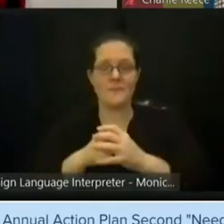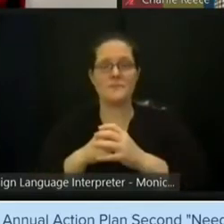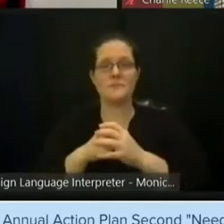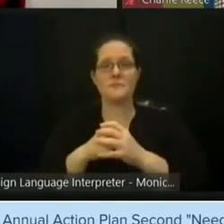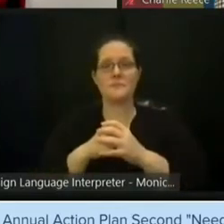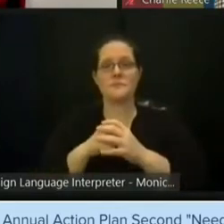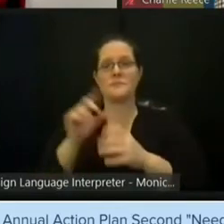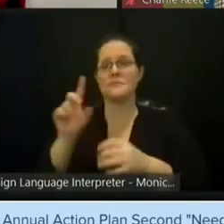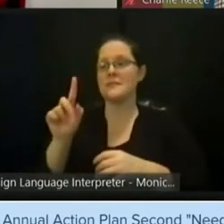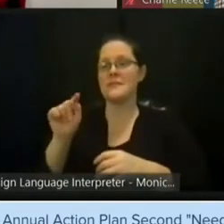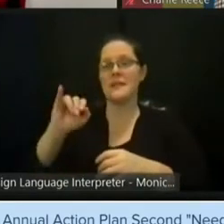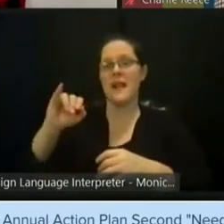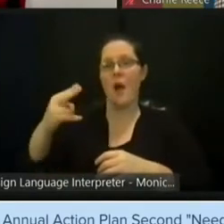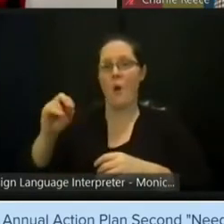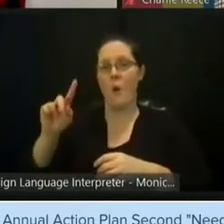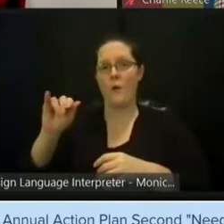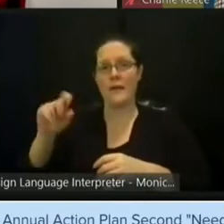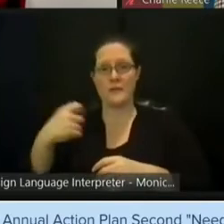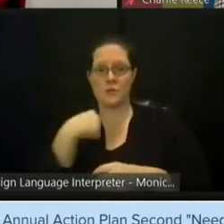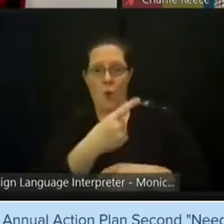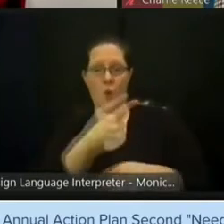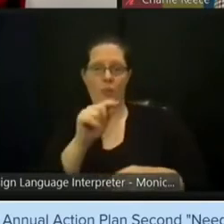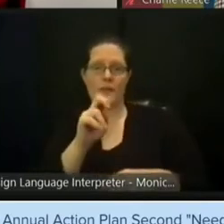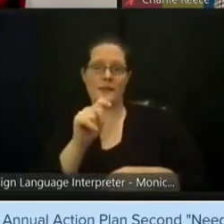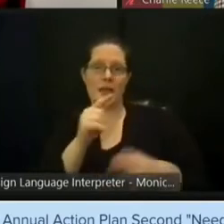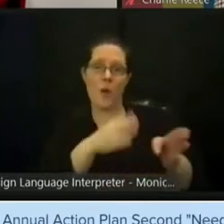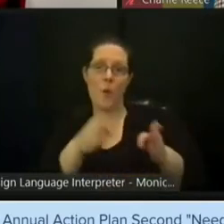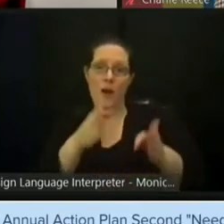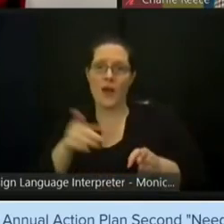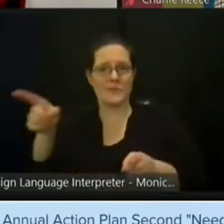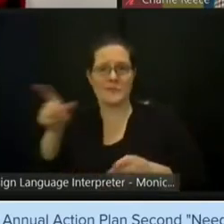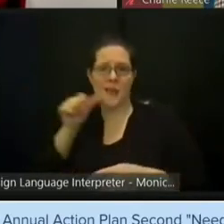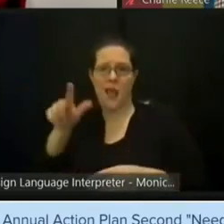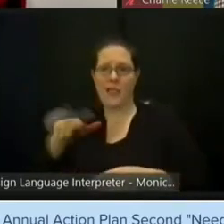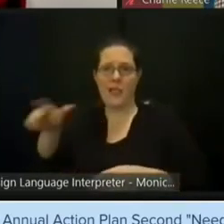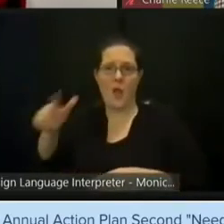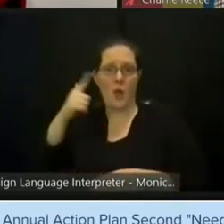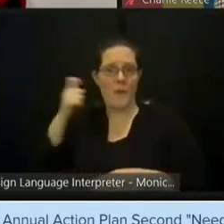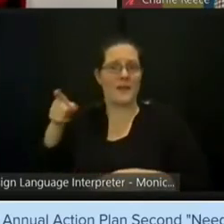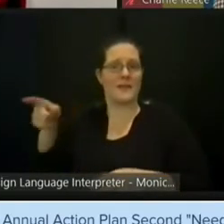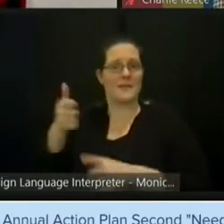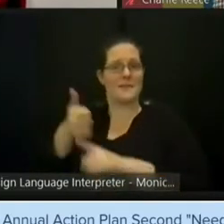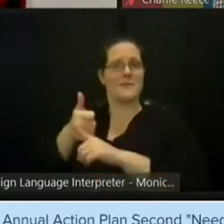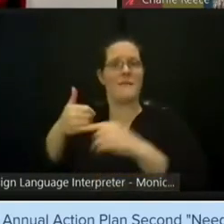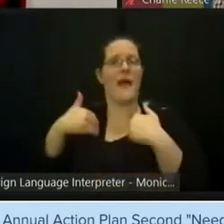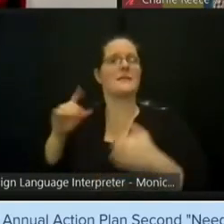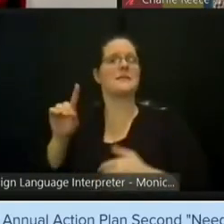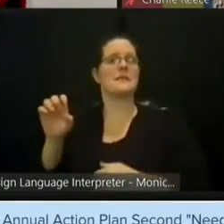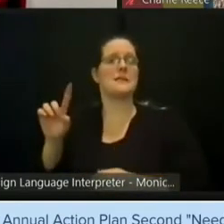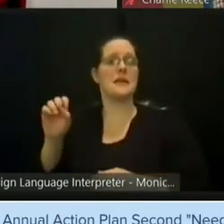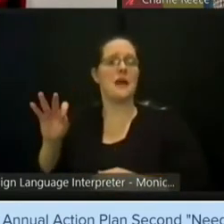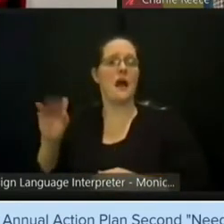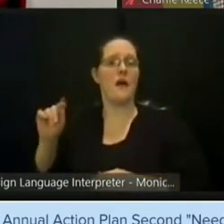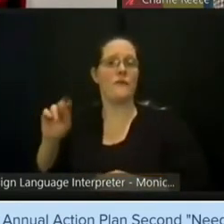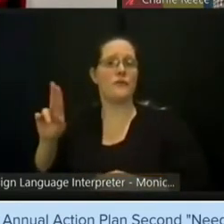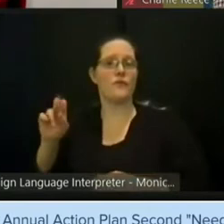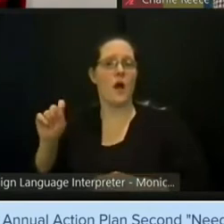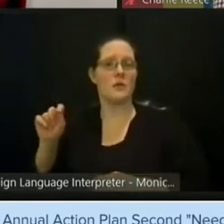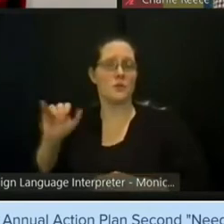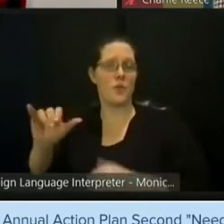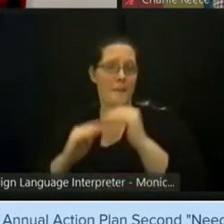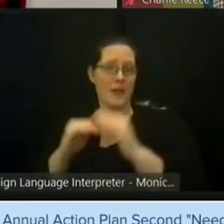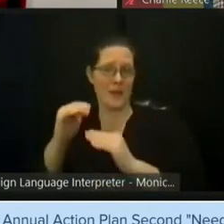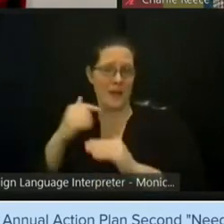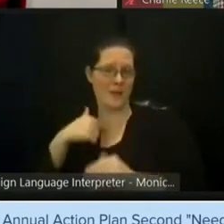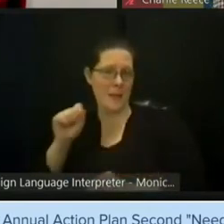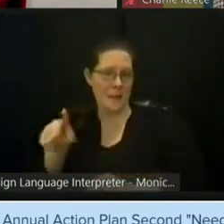DTI Holdings, told tenant organizers that he is not the landlord because he has a quote unquote deed of trust to the building. So I'm asking what city